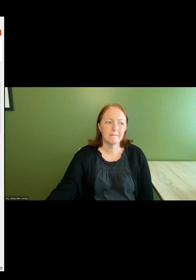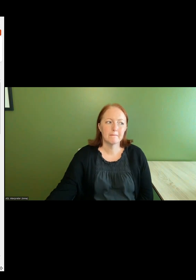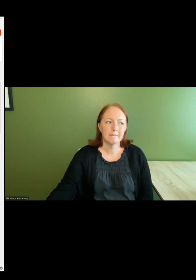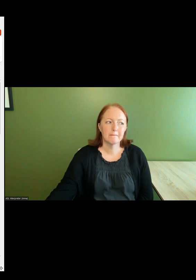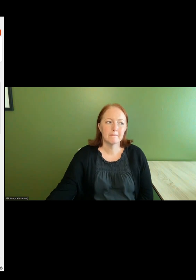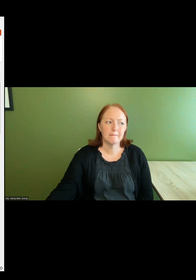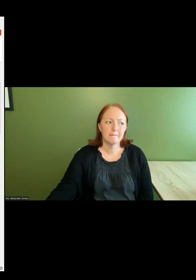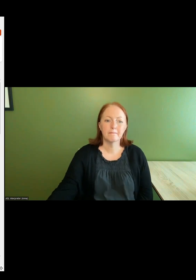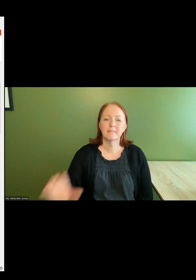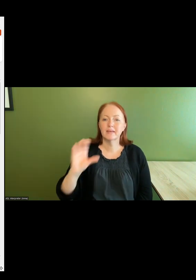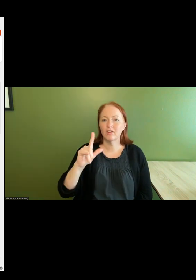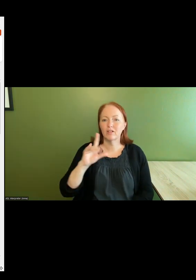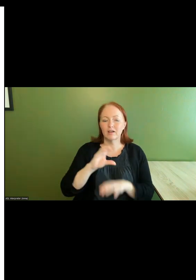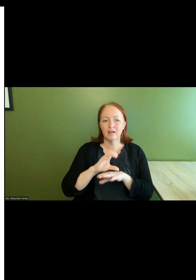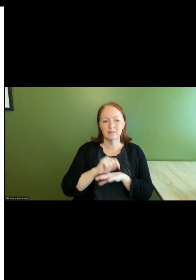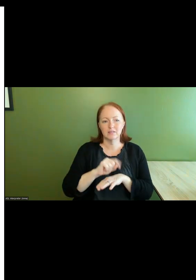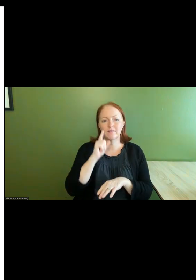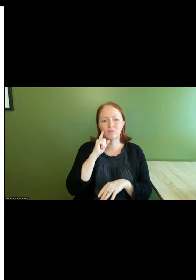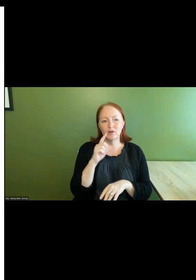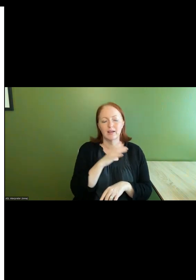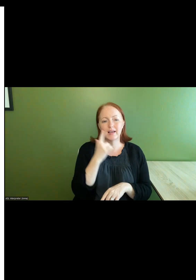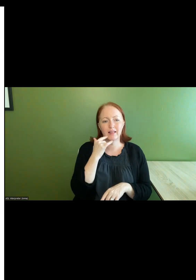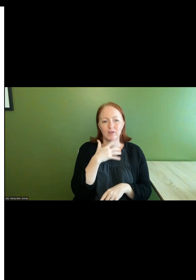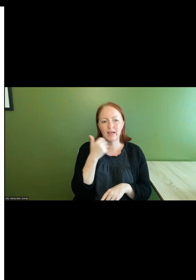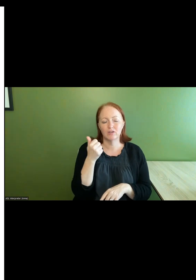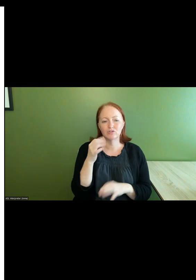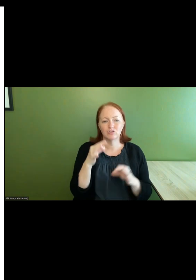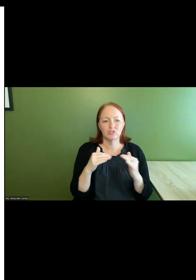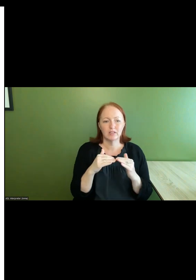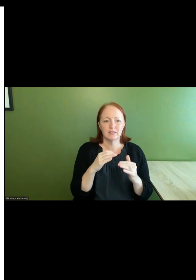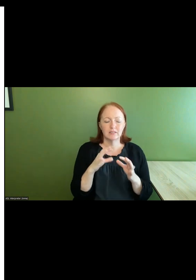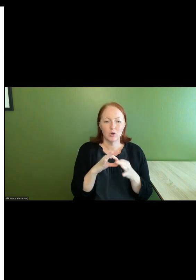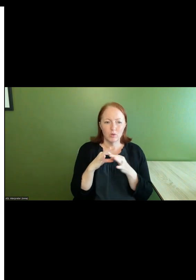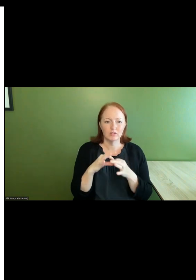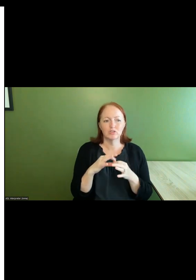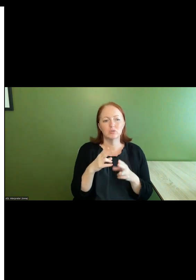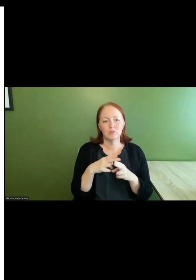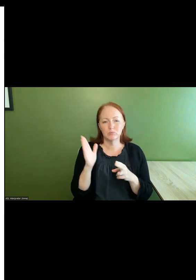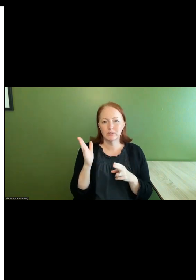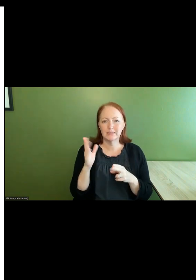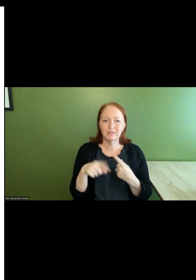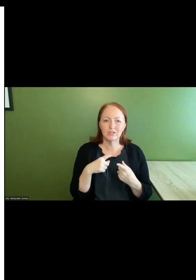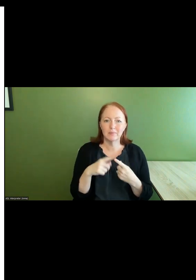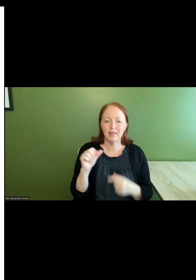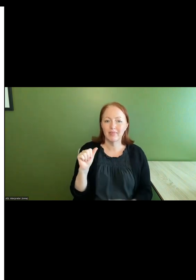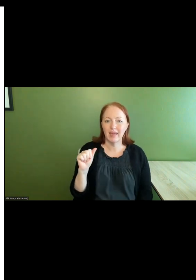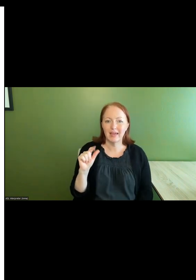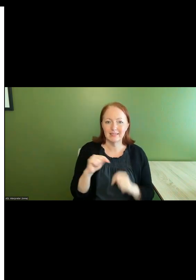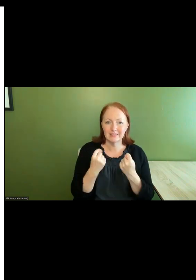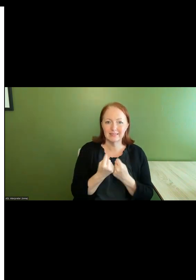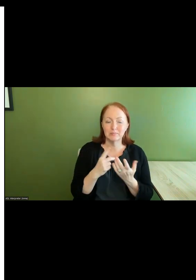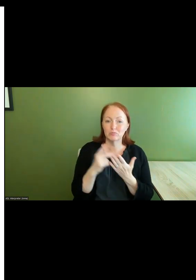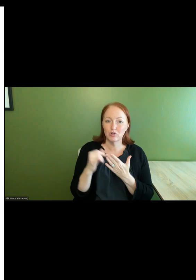Carol is a consultant to the California Elder Justice Coalition, and she will be doing a quick presentation about the A-Team project.